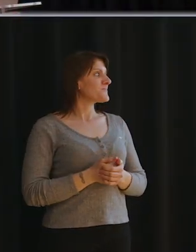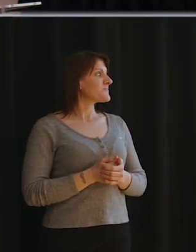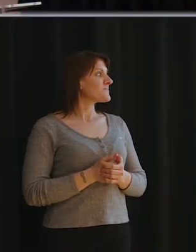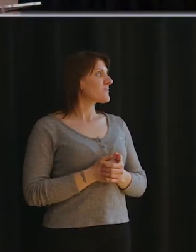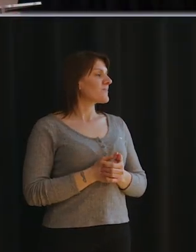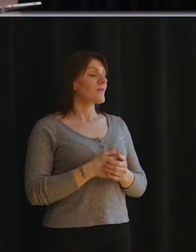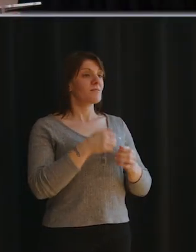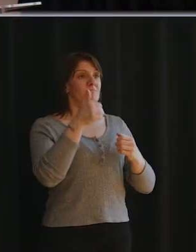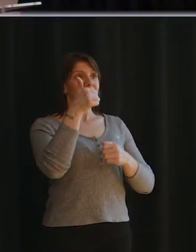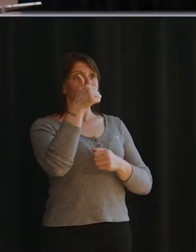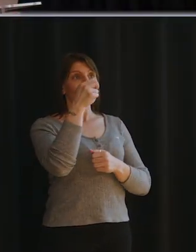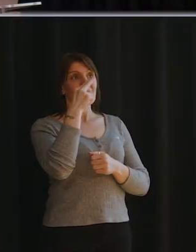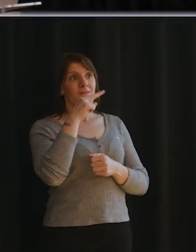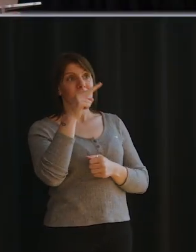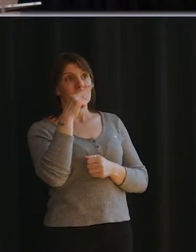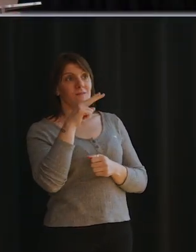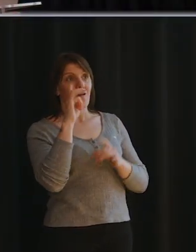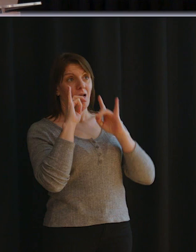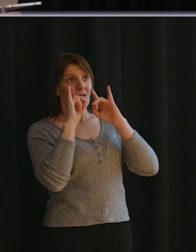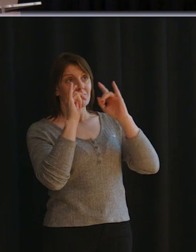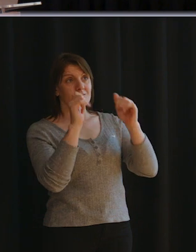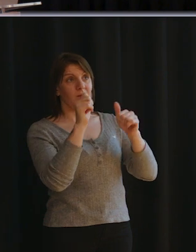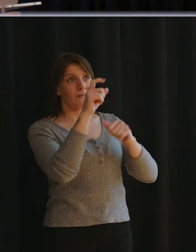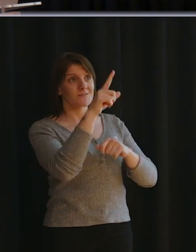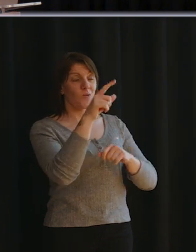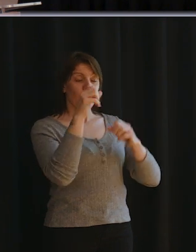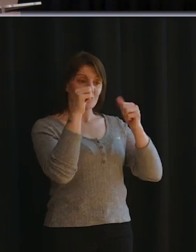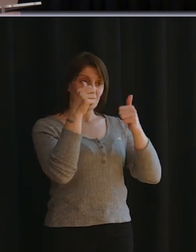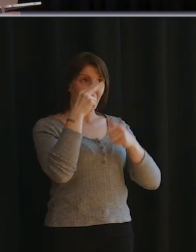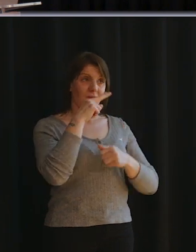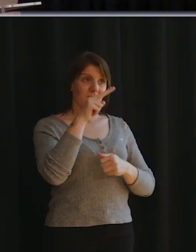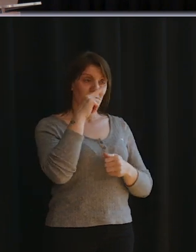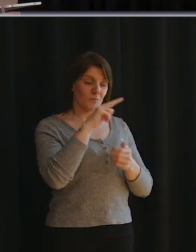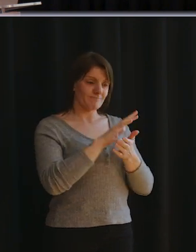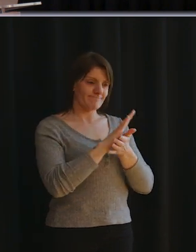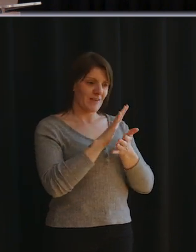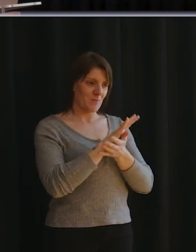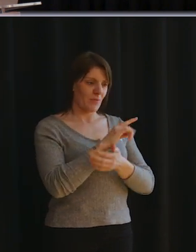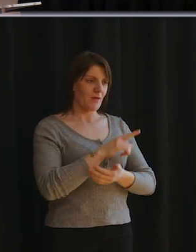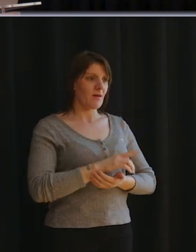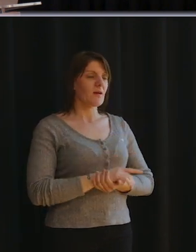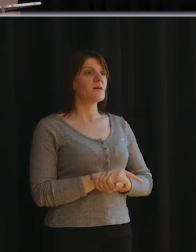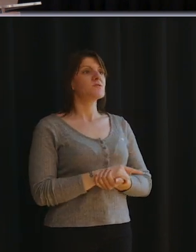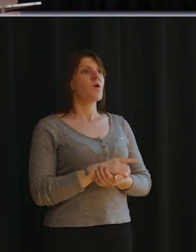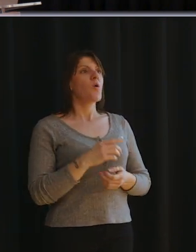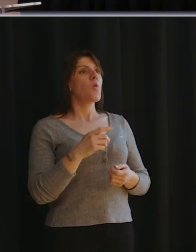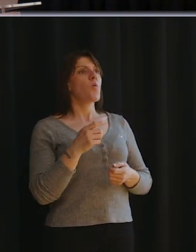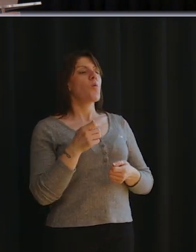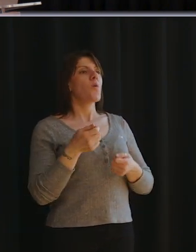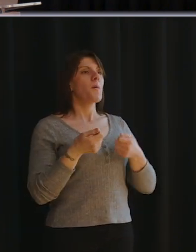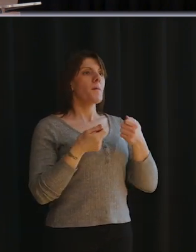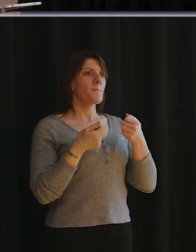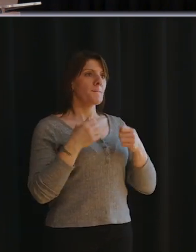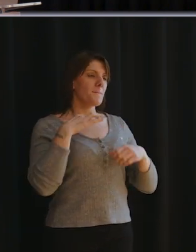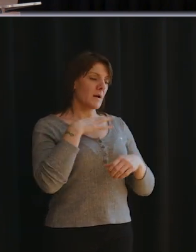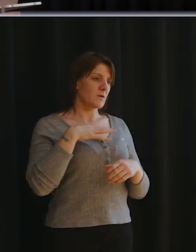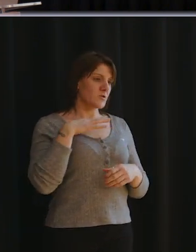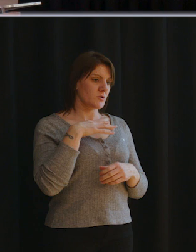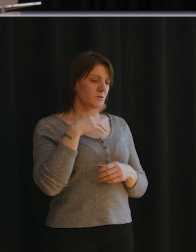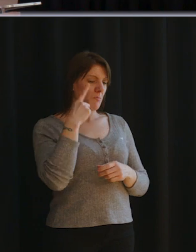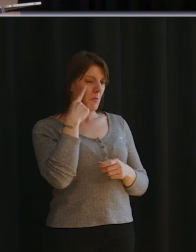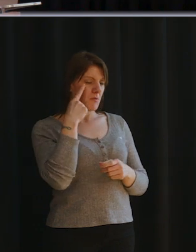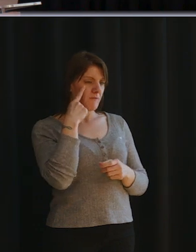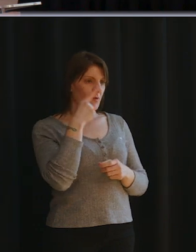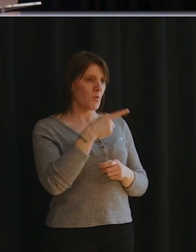And it is good afternoon. I've just checked the time and it is good afternoon, so I'm very, very pleased with that. As Amanda just pointed out, I'm here today to talk